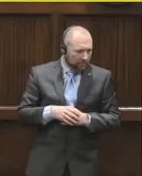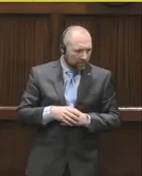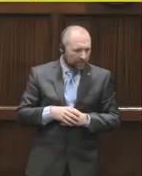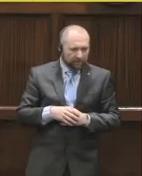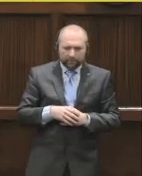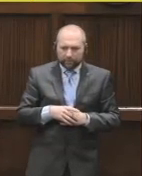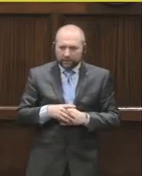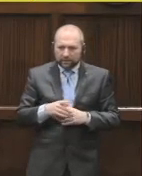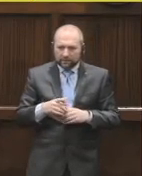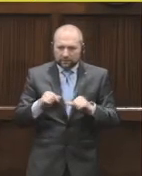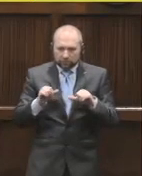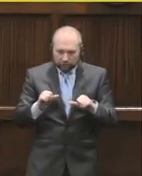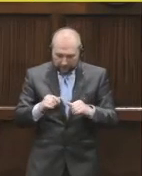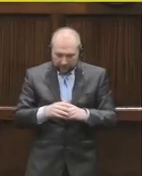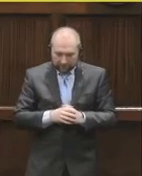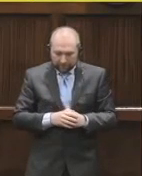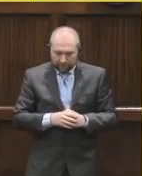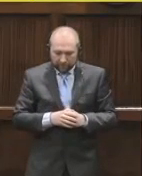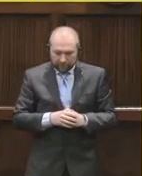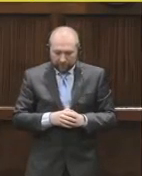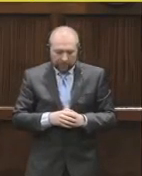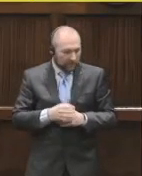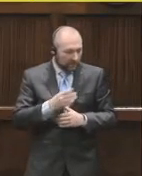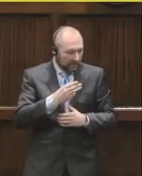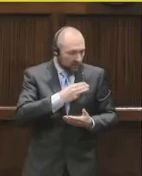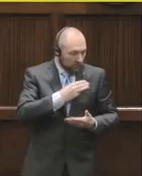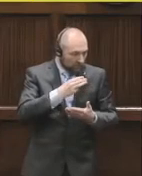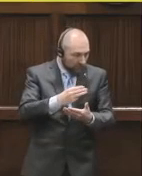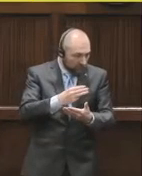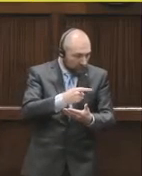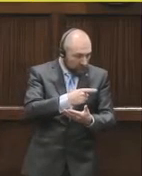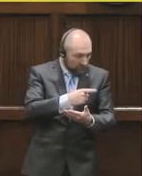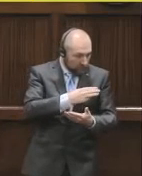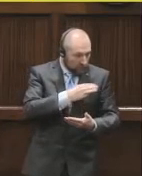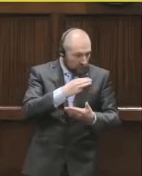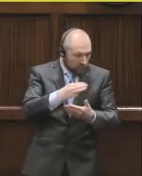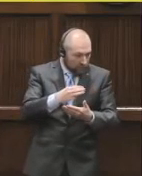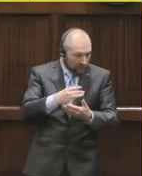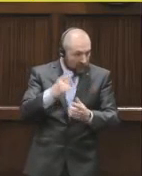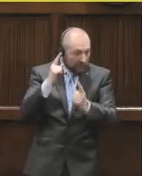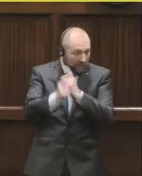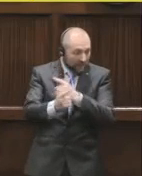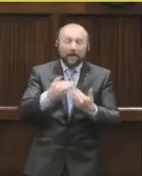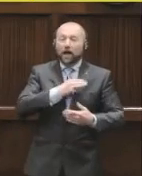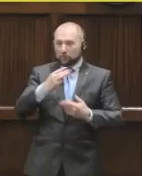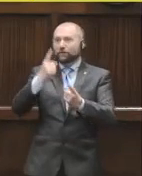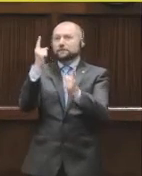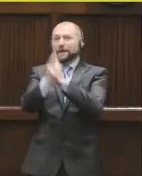Agreed. So, and ask the Minister to move. The Minister to move that the bill do now pass. I move.